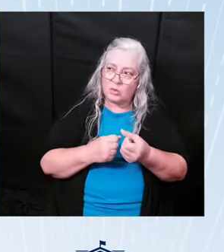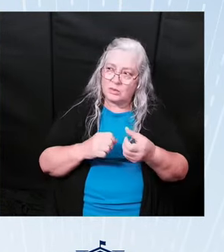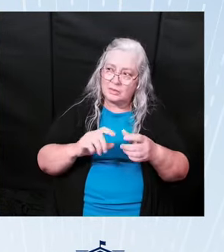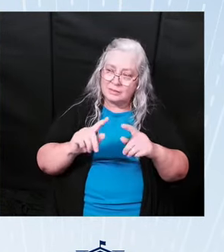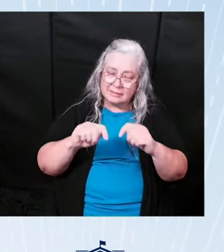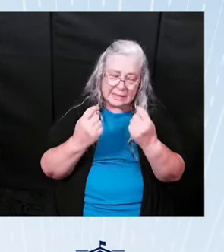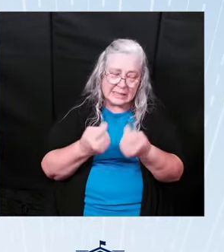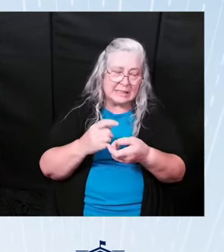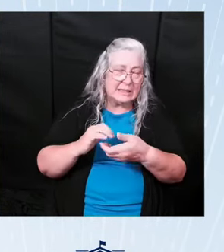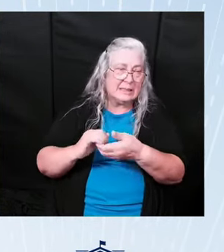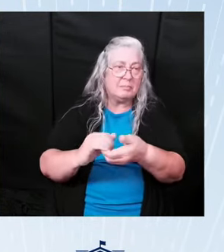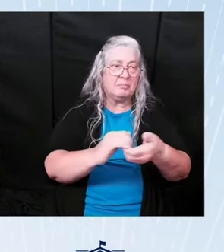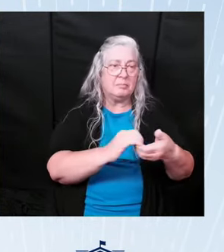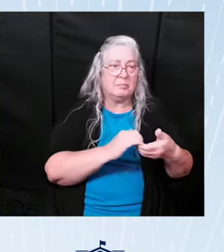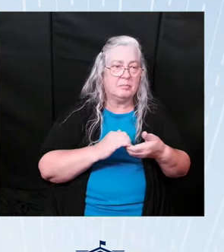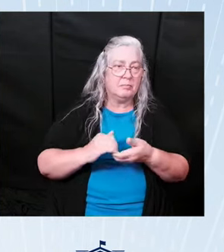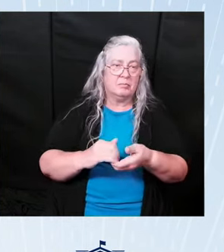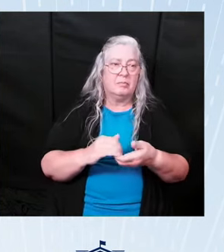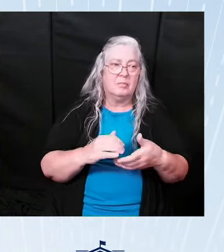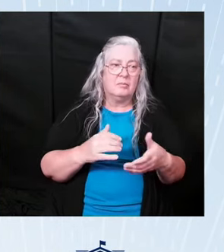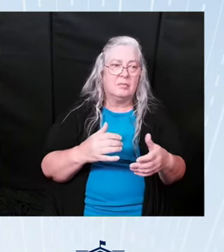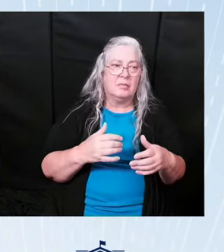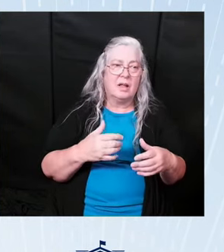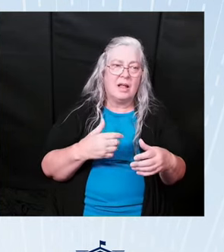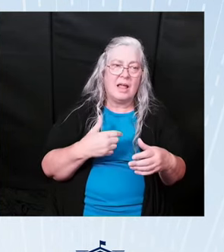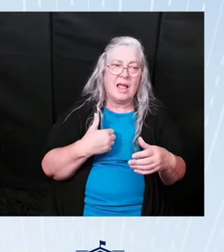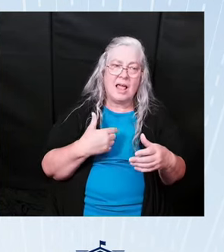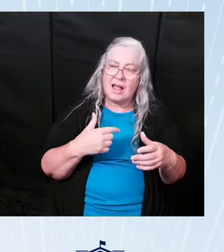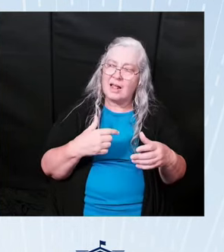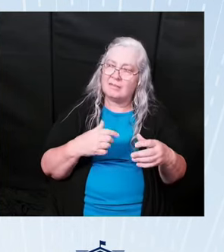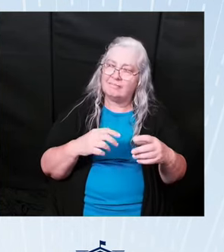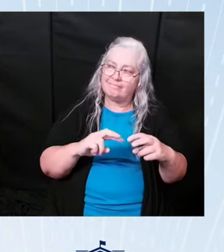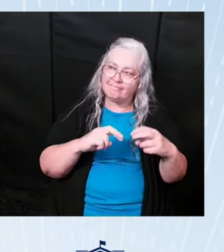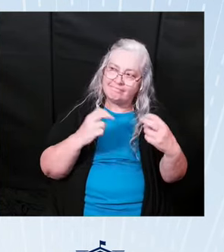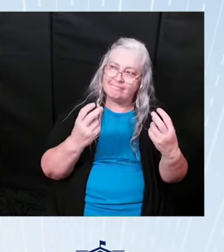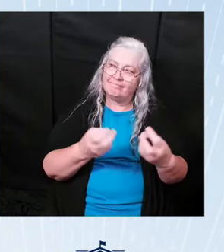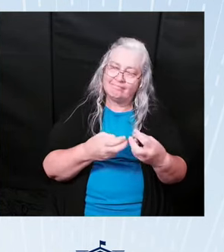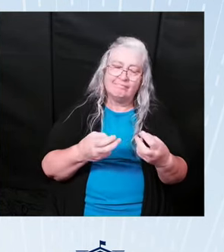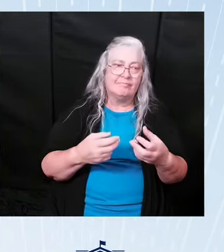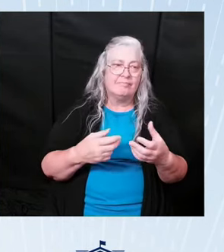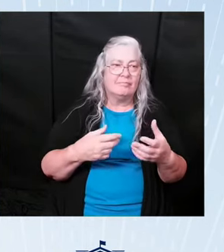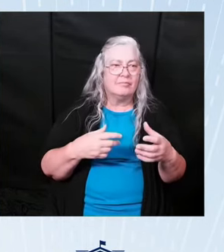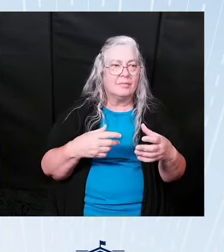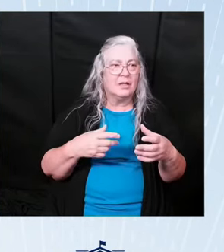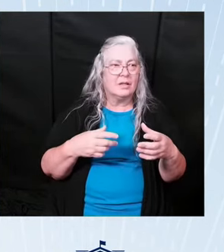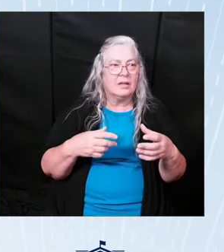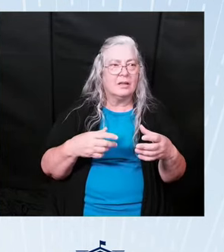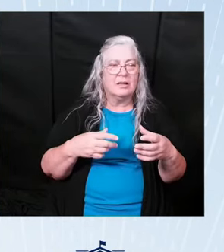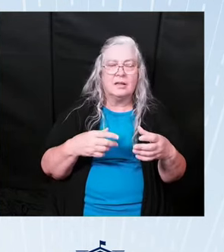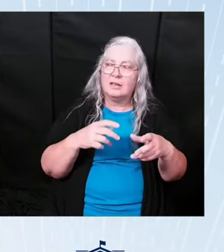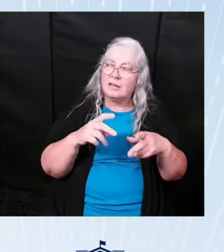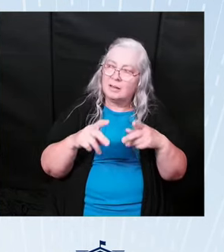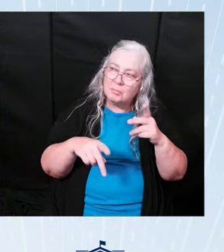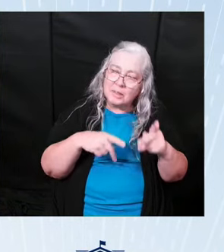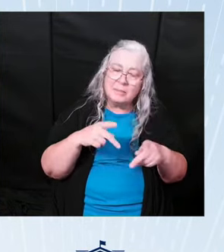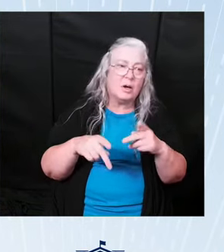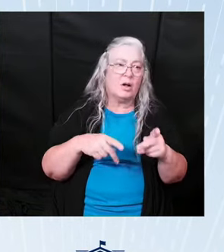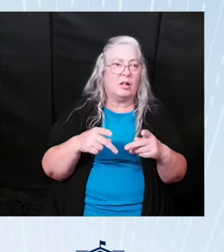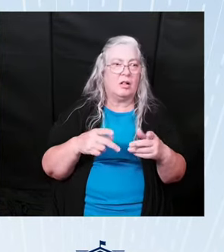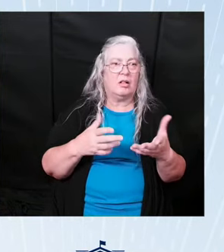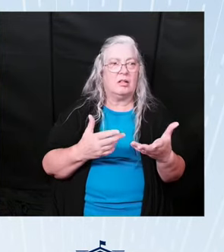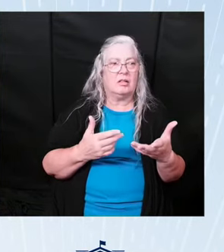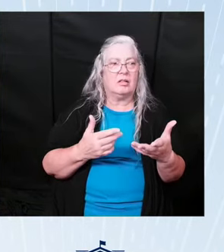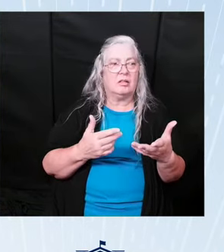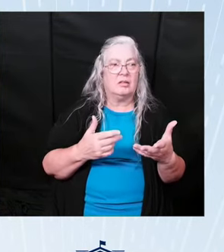folks have good procurement programs, some folks don't. And so how do you look at what each